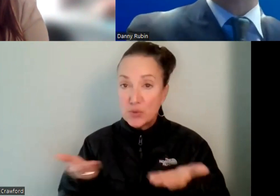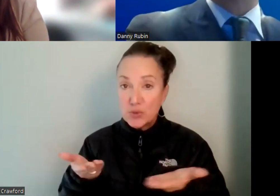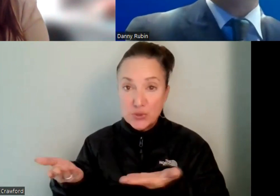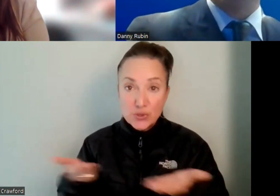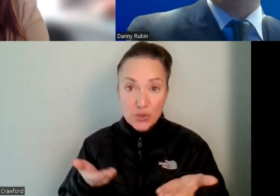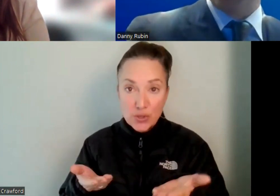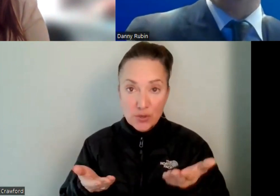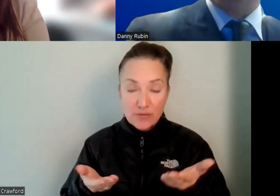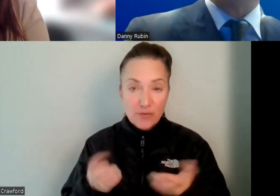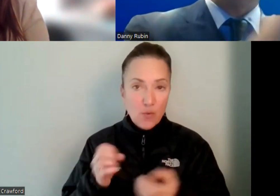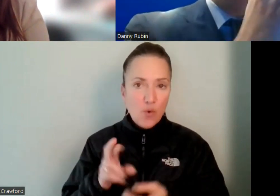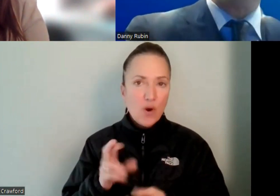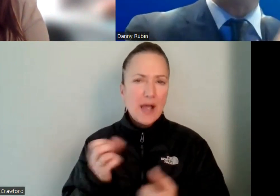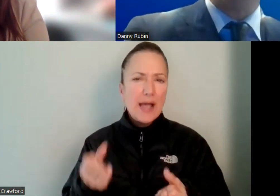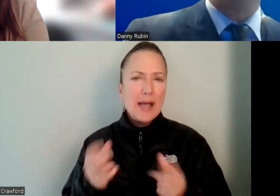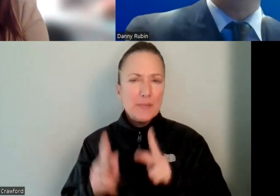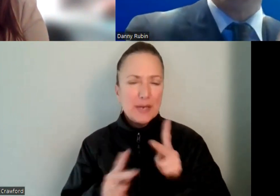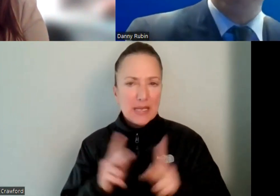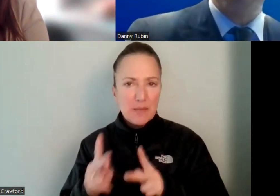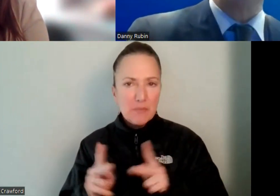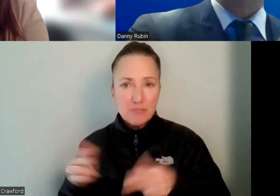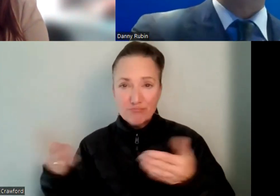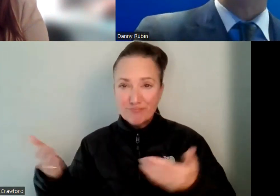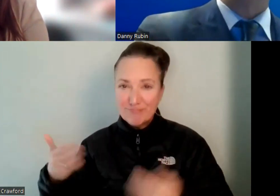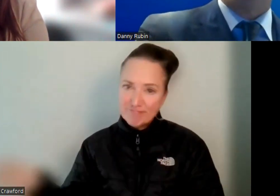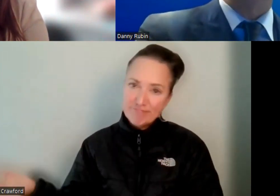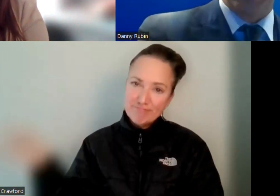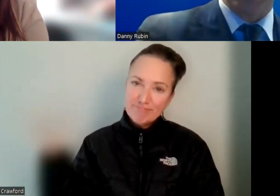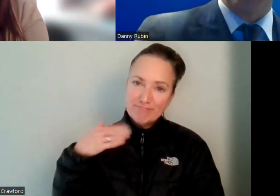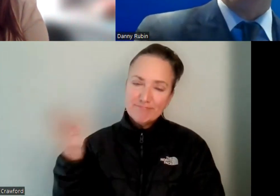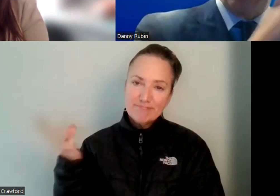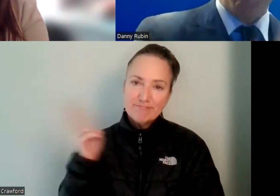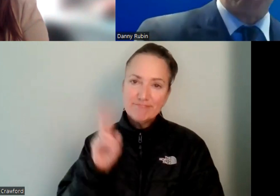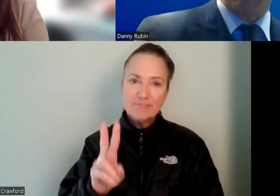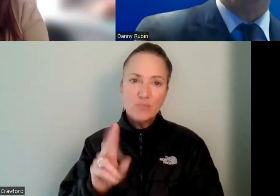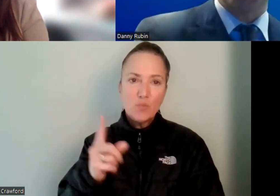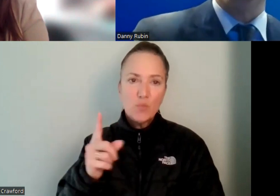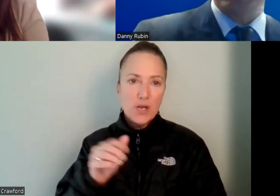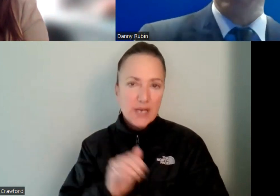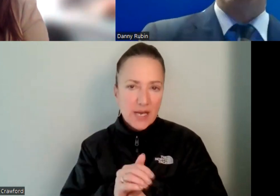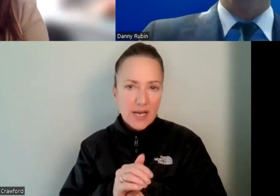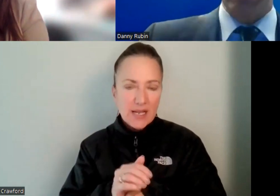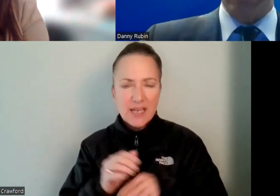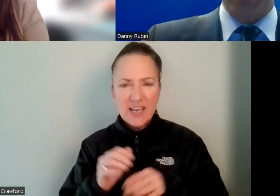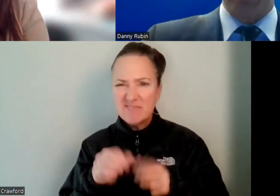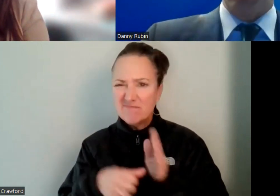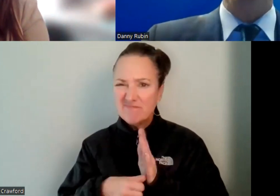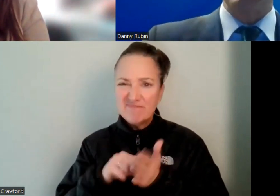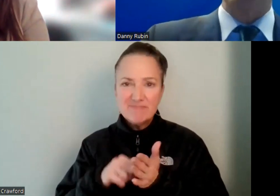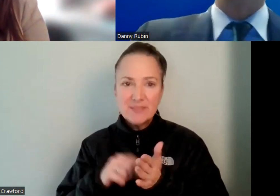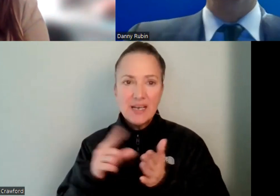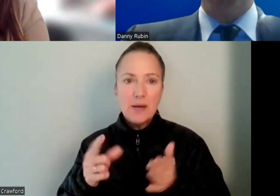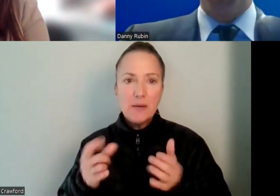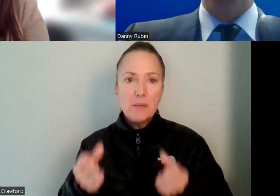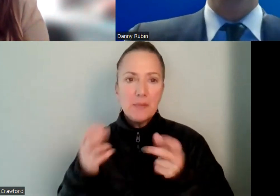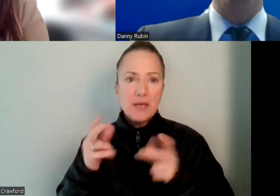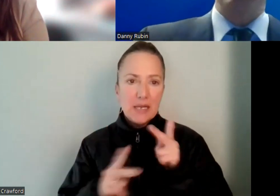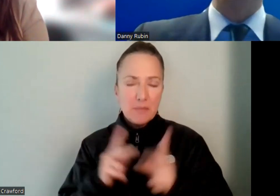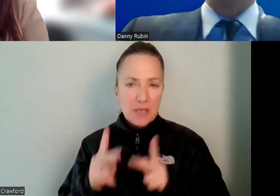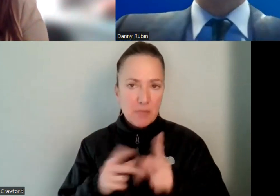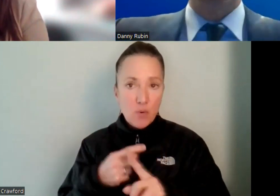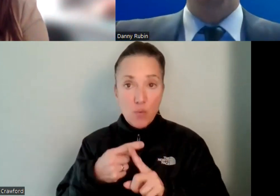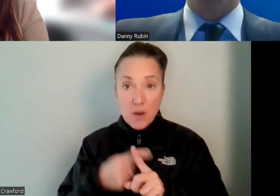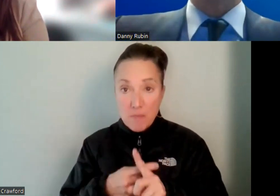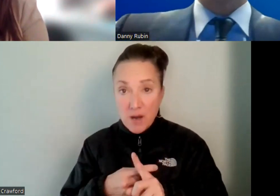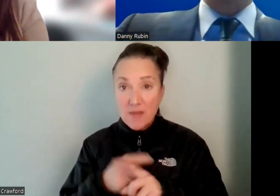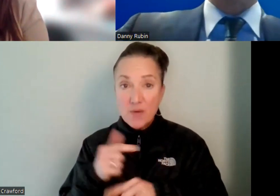sit? Like maybe you were a host or hostess. How many people did you sit in one night? How many people did you sit in a week? How many in a month? How